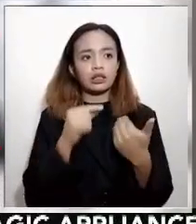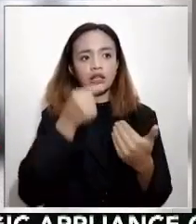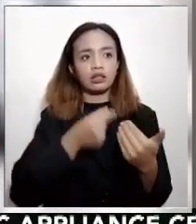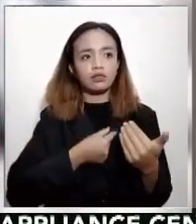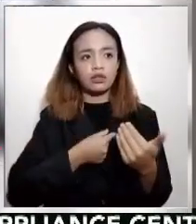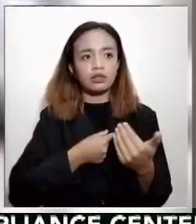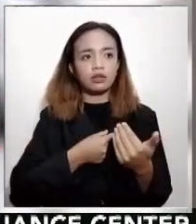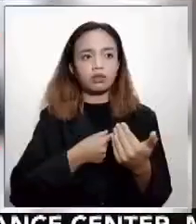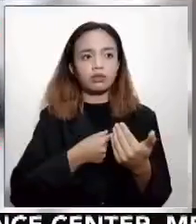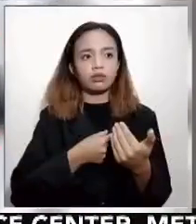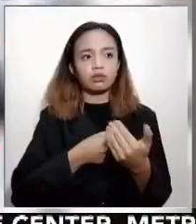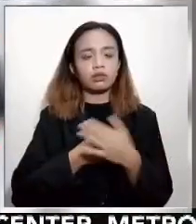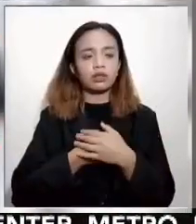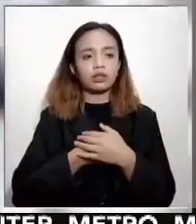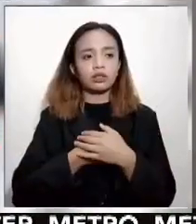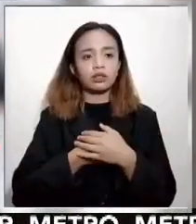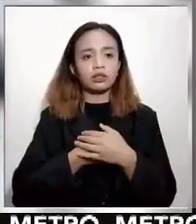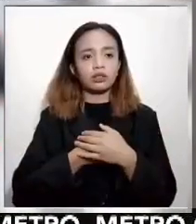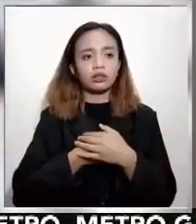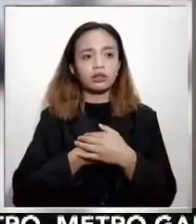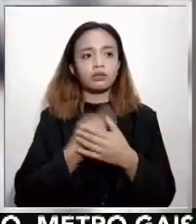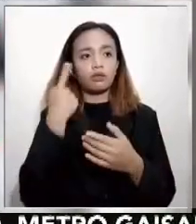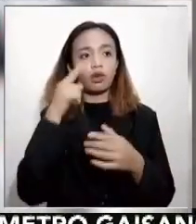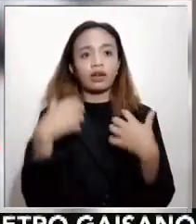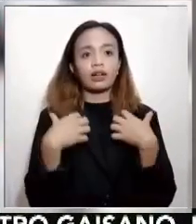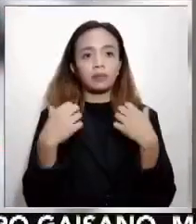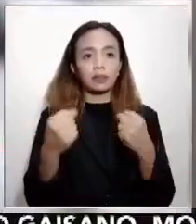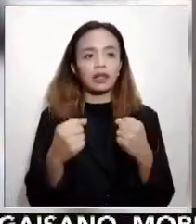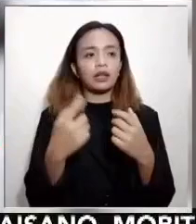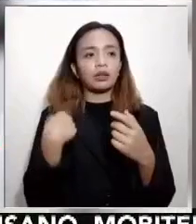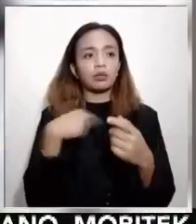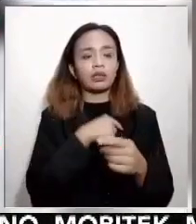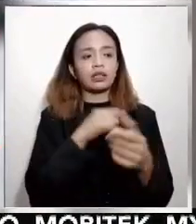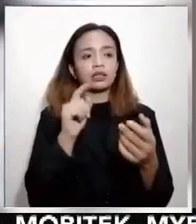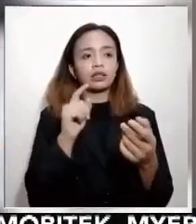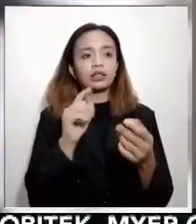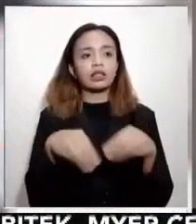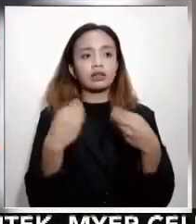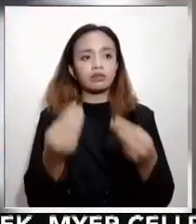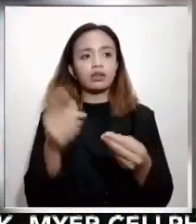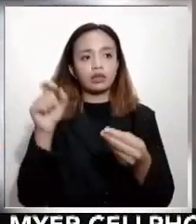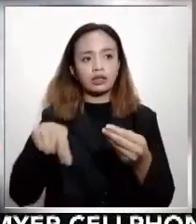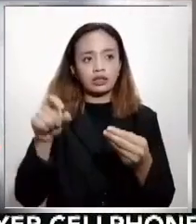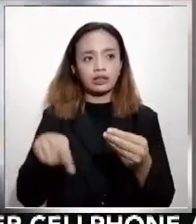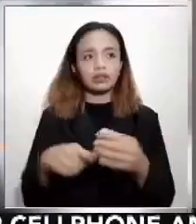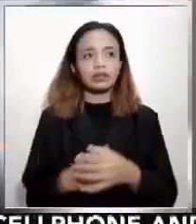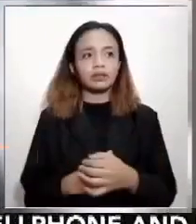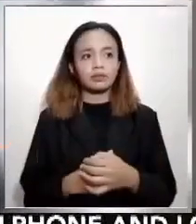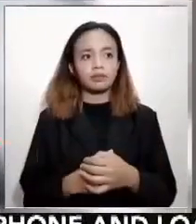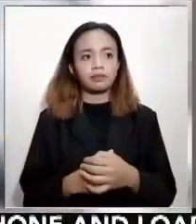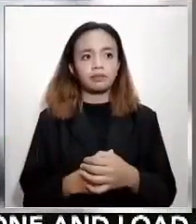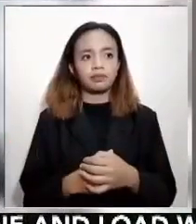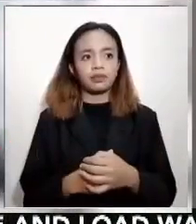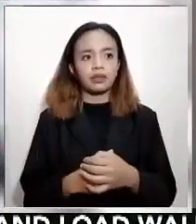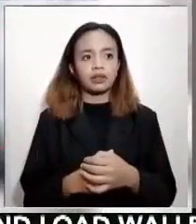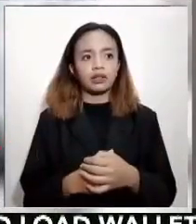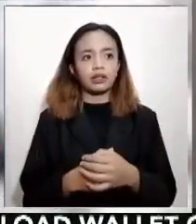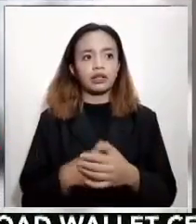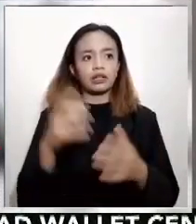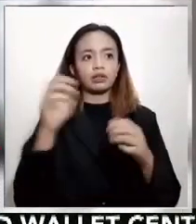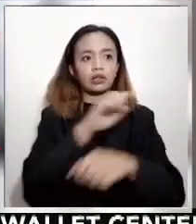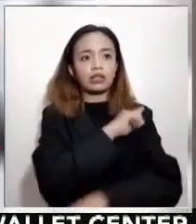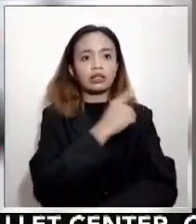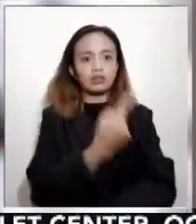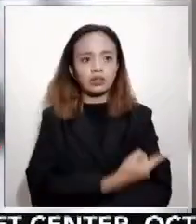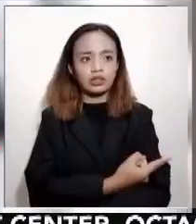will help meet the need of our two countries of energy, and will